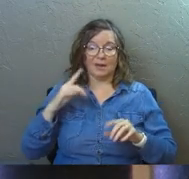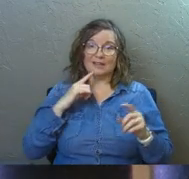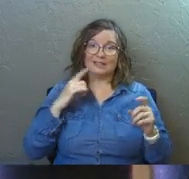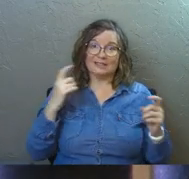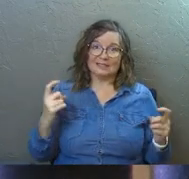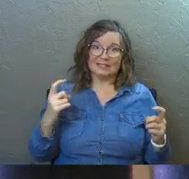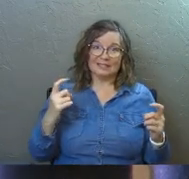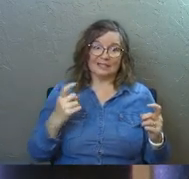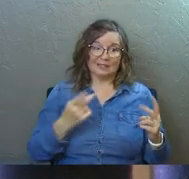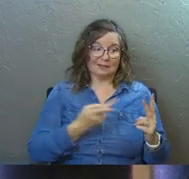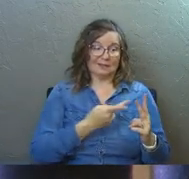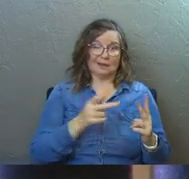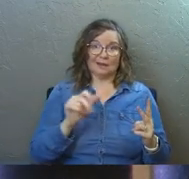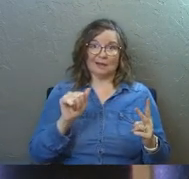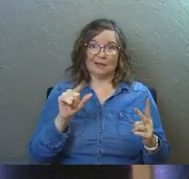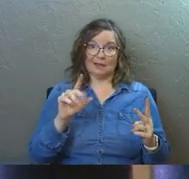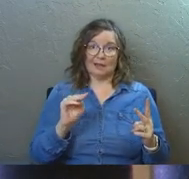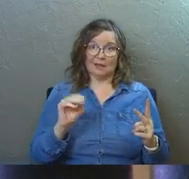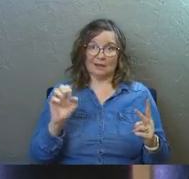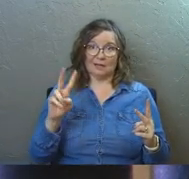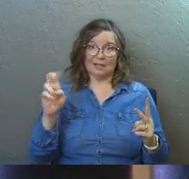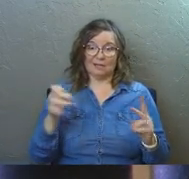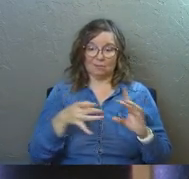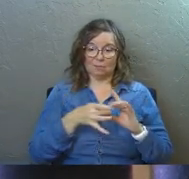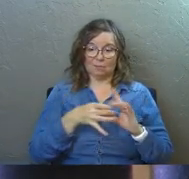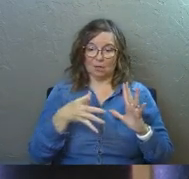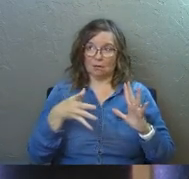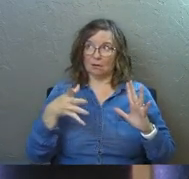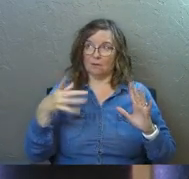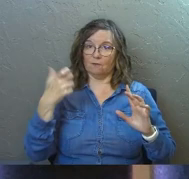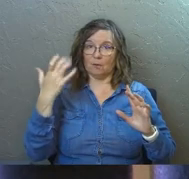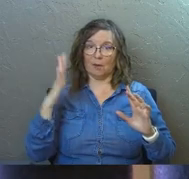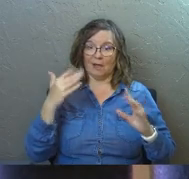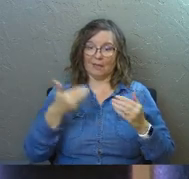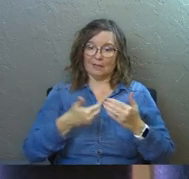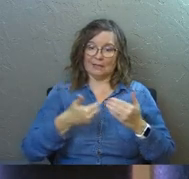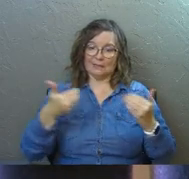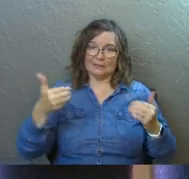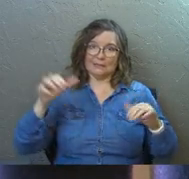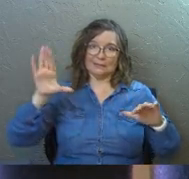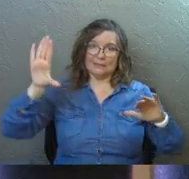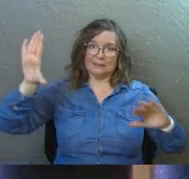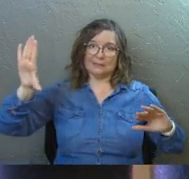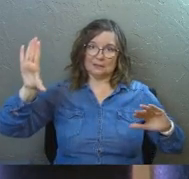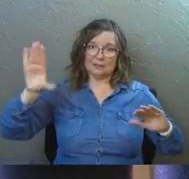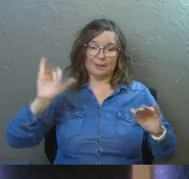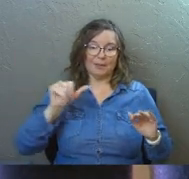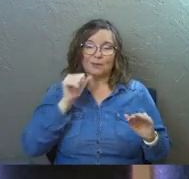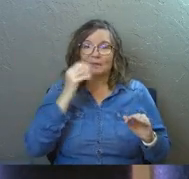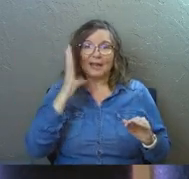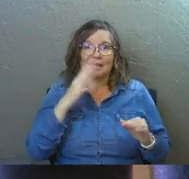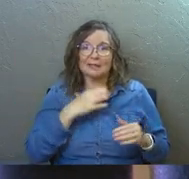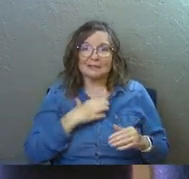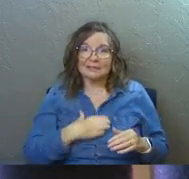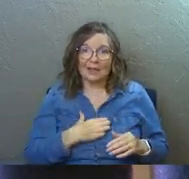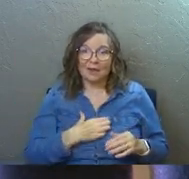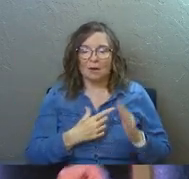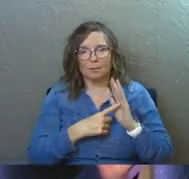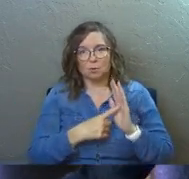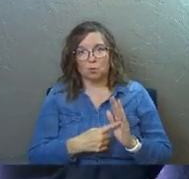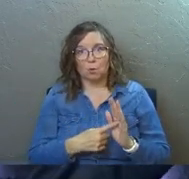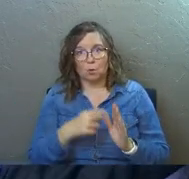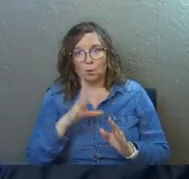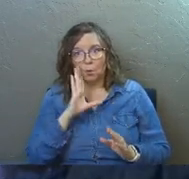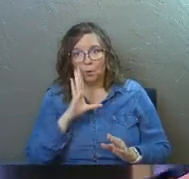sin broke them, and they had to be distant now. But even though they had to be distant, that was not God's desire. I'm going to